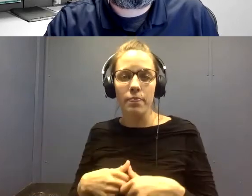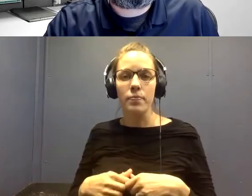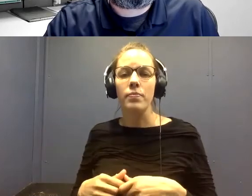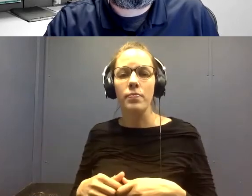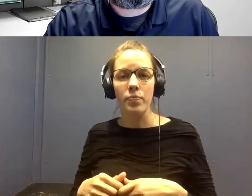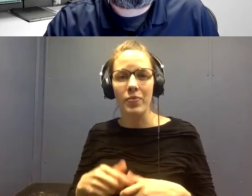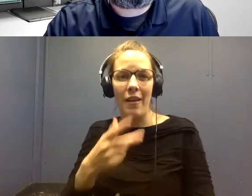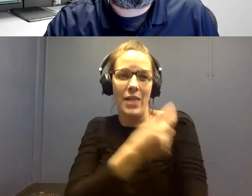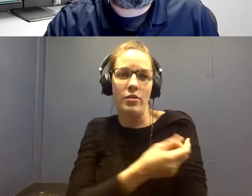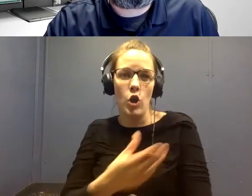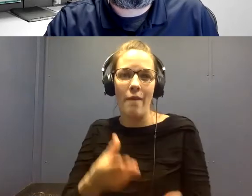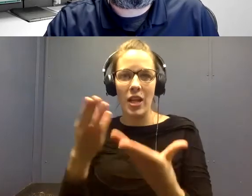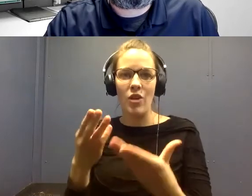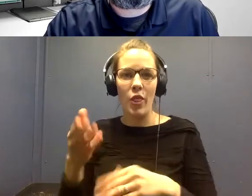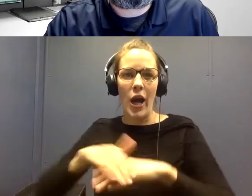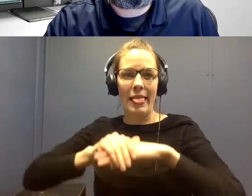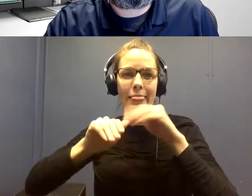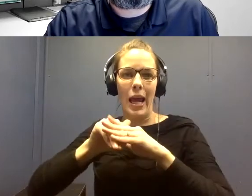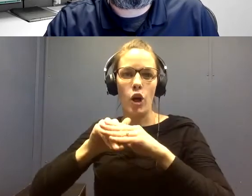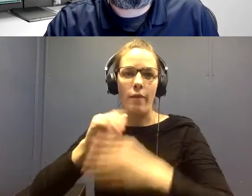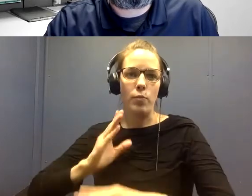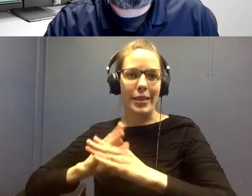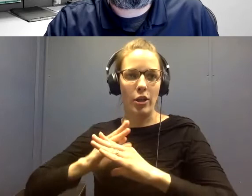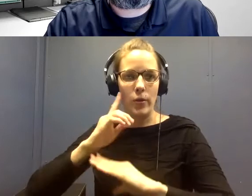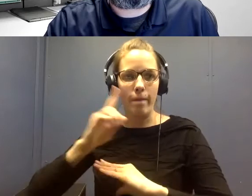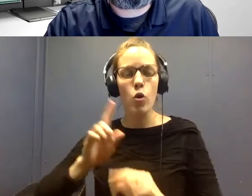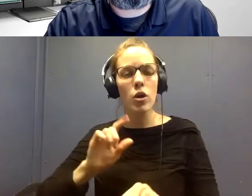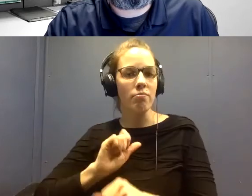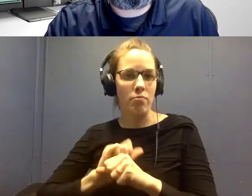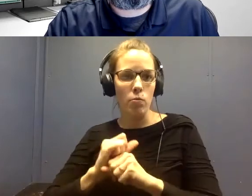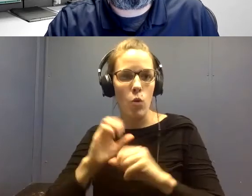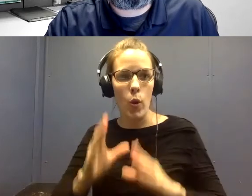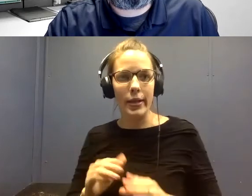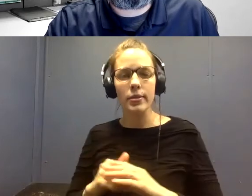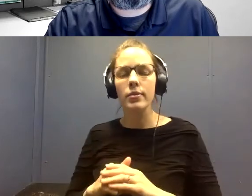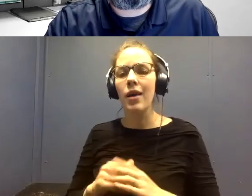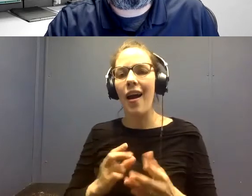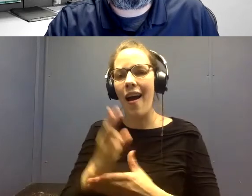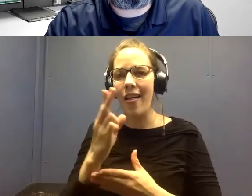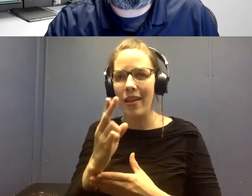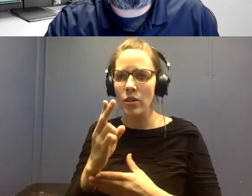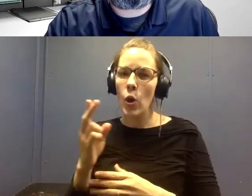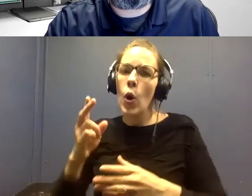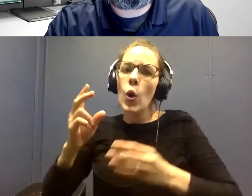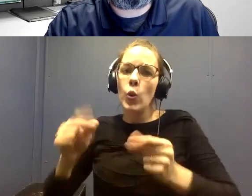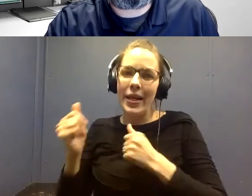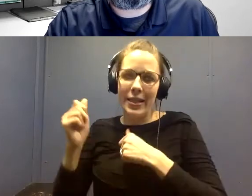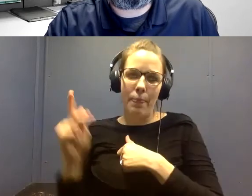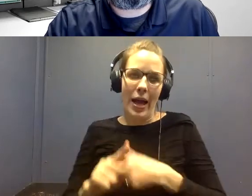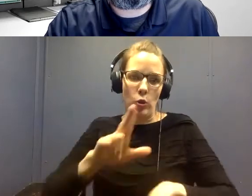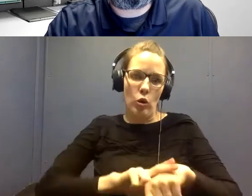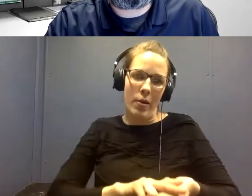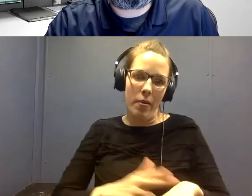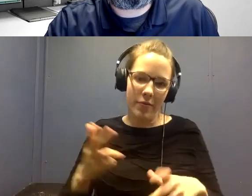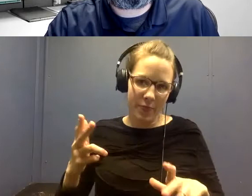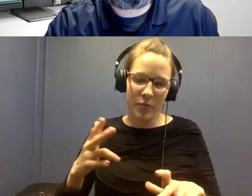The vaccine just offers another layer of protection for our employees. And honestly, we think it's our quickest way back to normal.